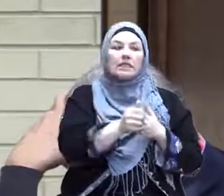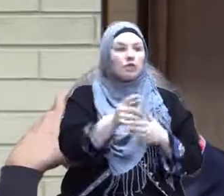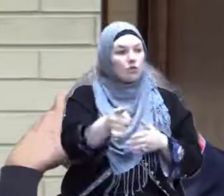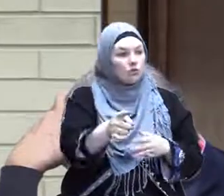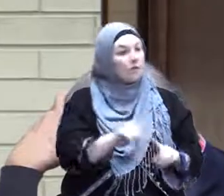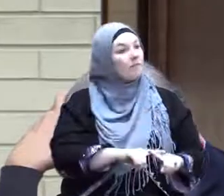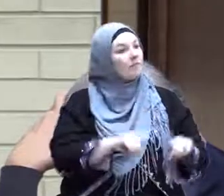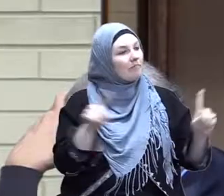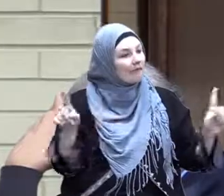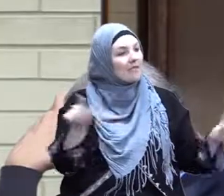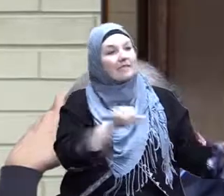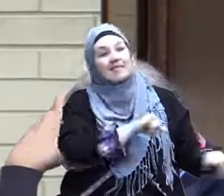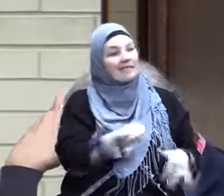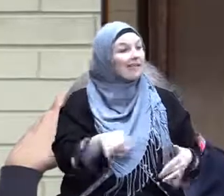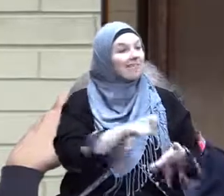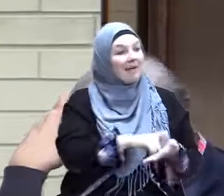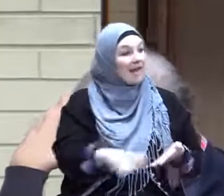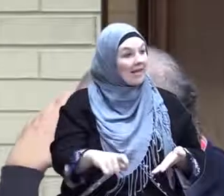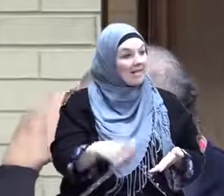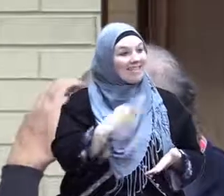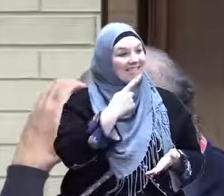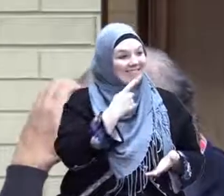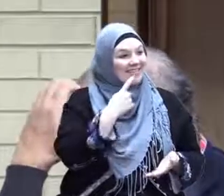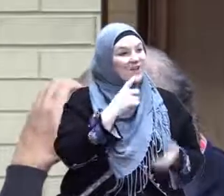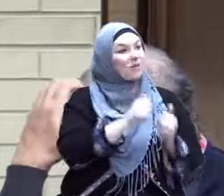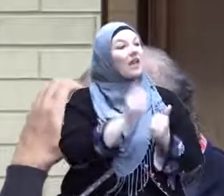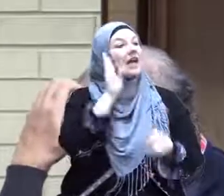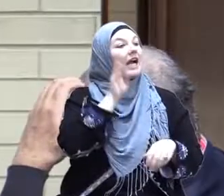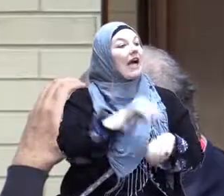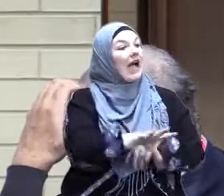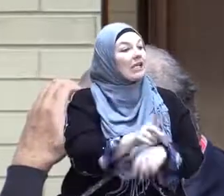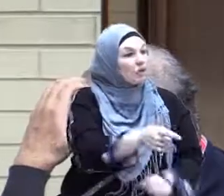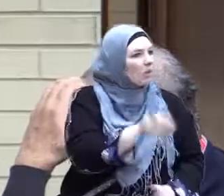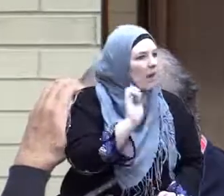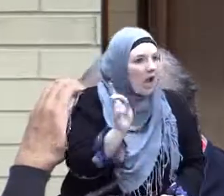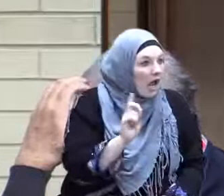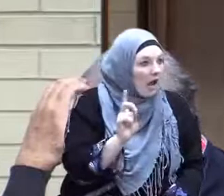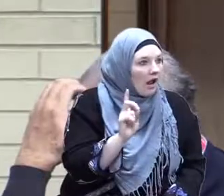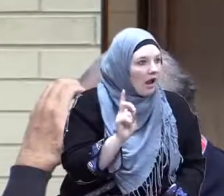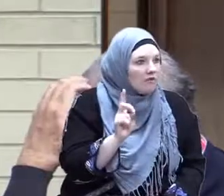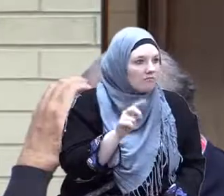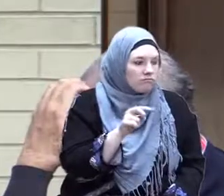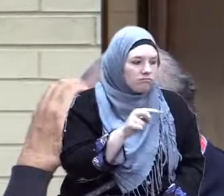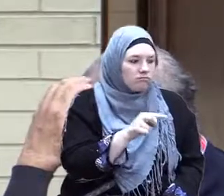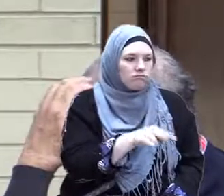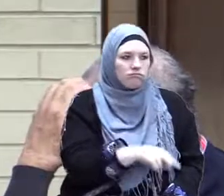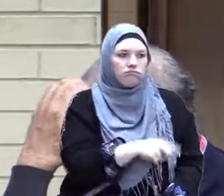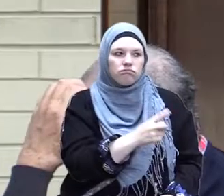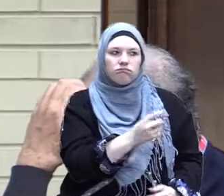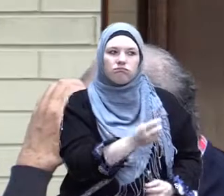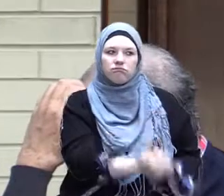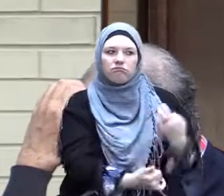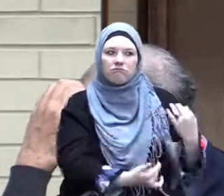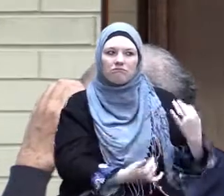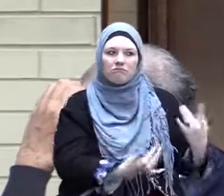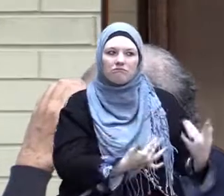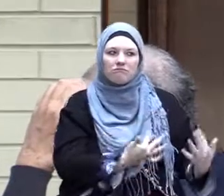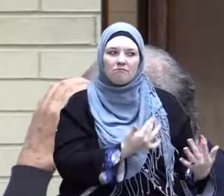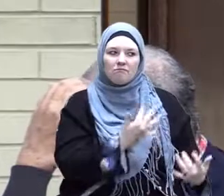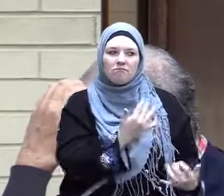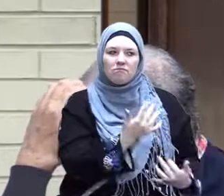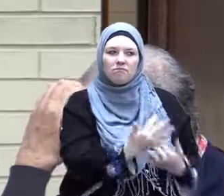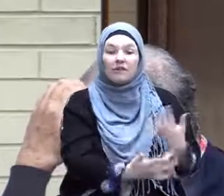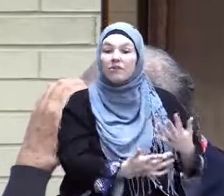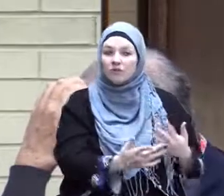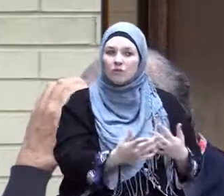but the same ayah says, and would guide you. Where? To the blazing torment of fire. So the shaitan